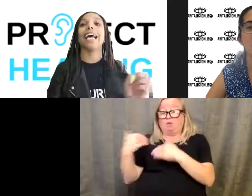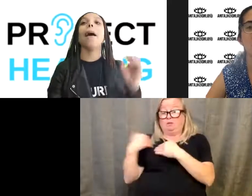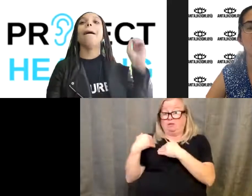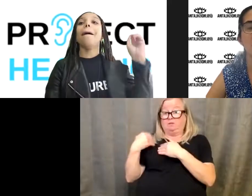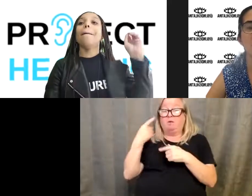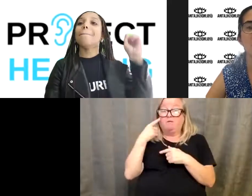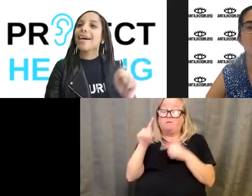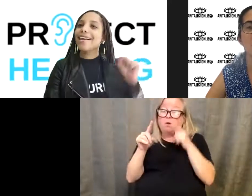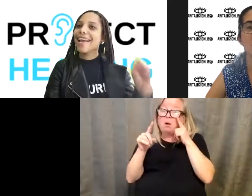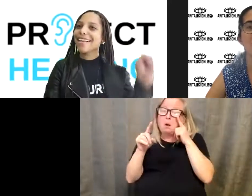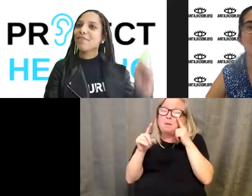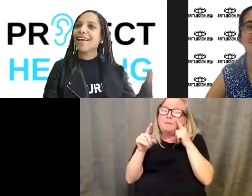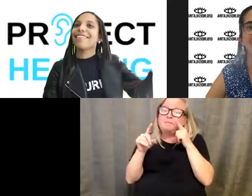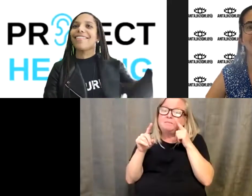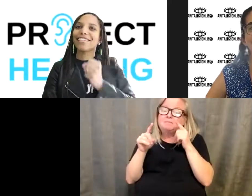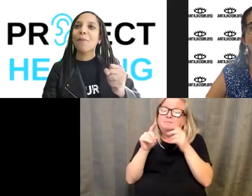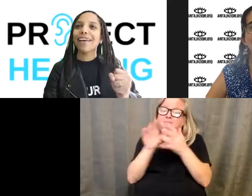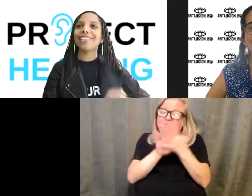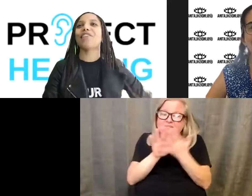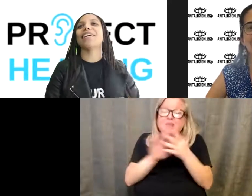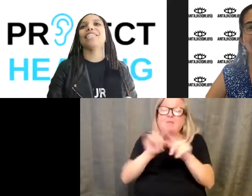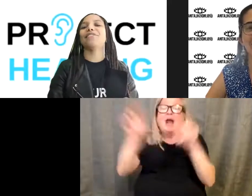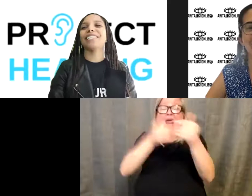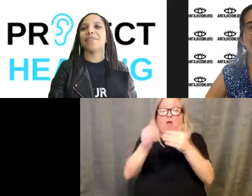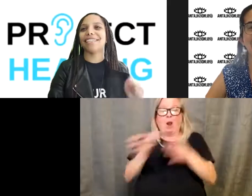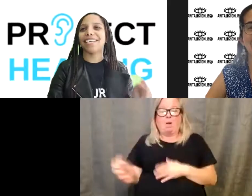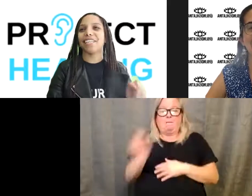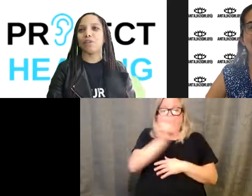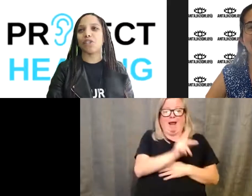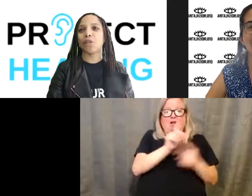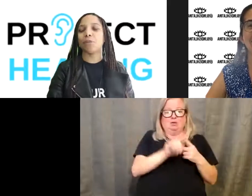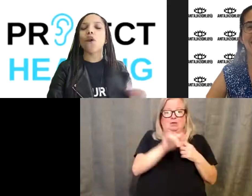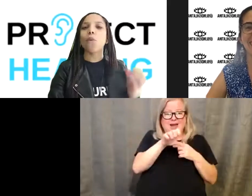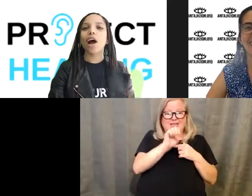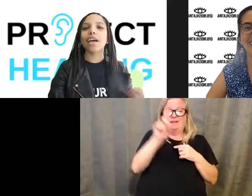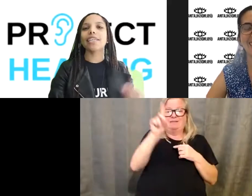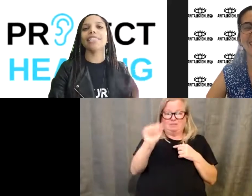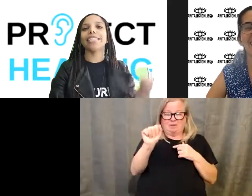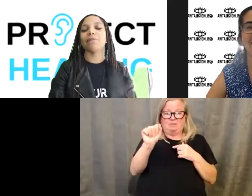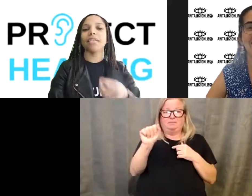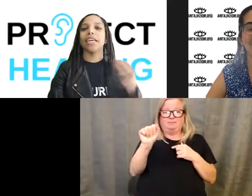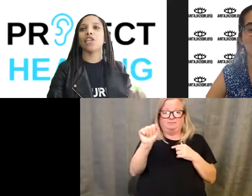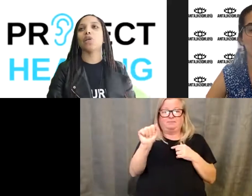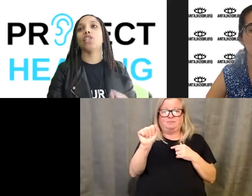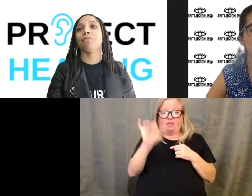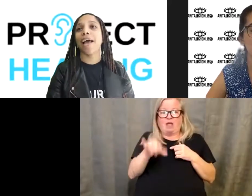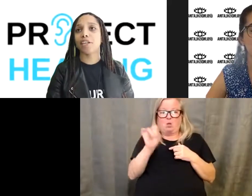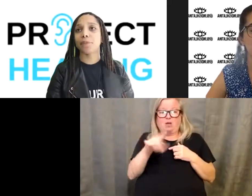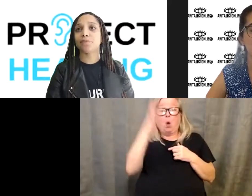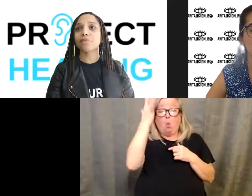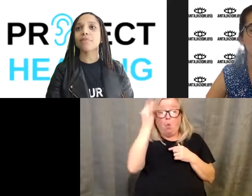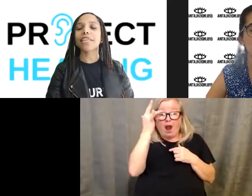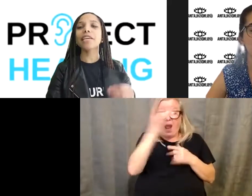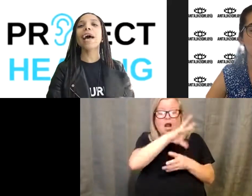spaces. But anyway, let's go back into the case for disability and inclusion. Why does accessibility and inclusion